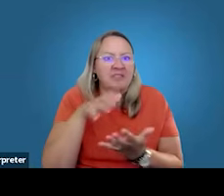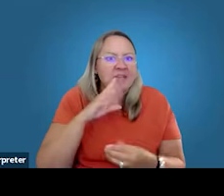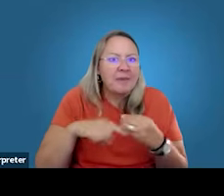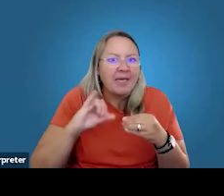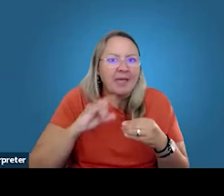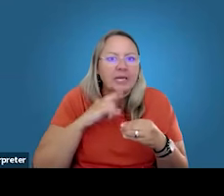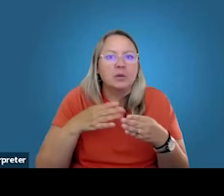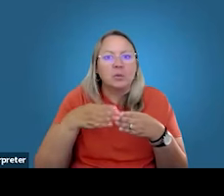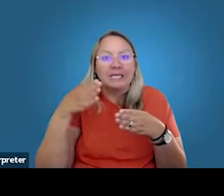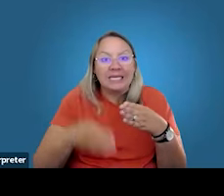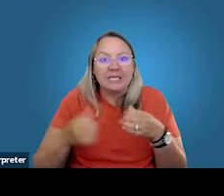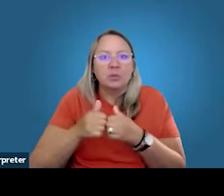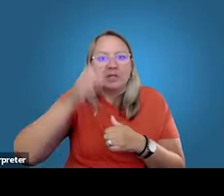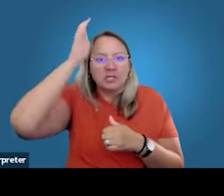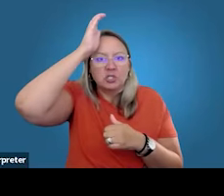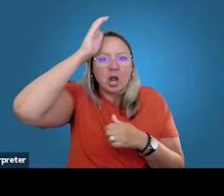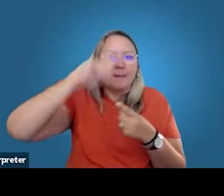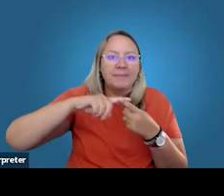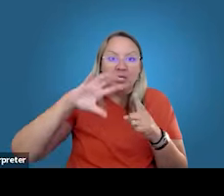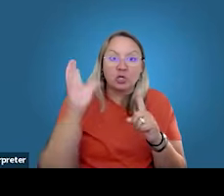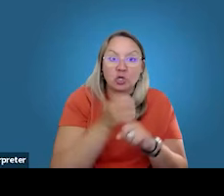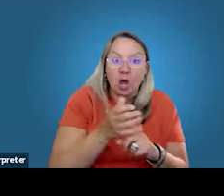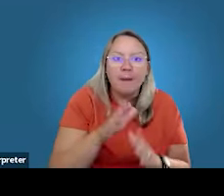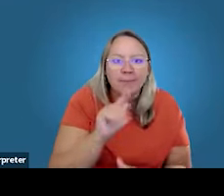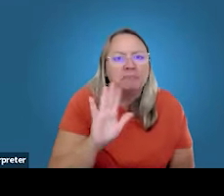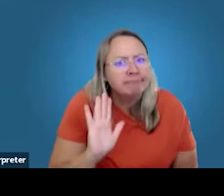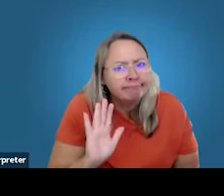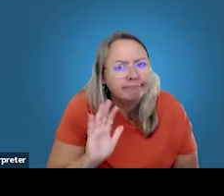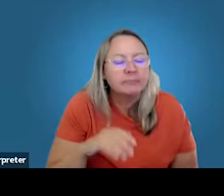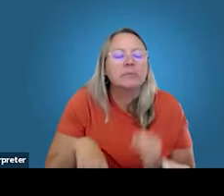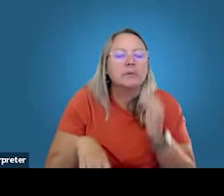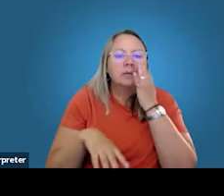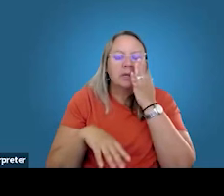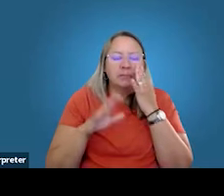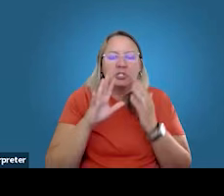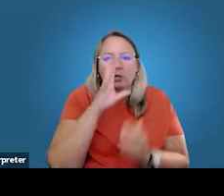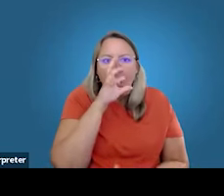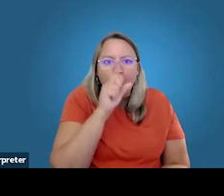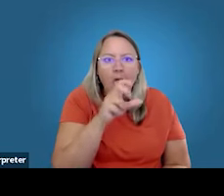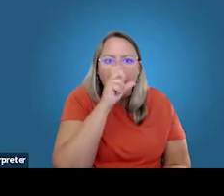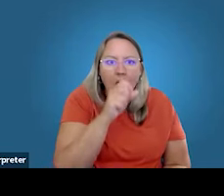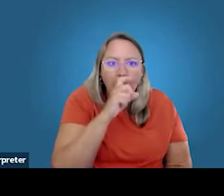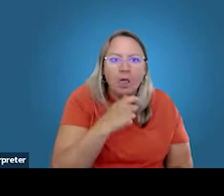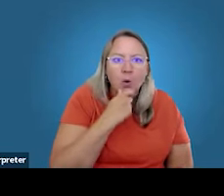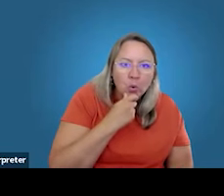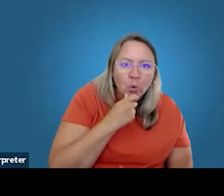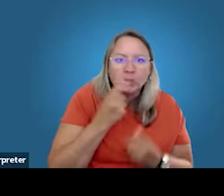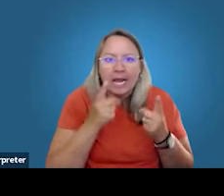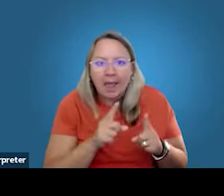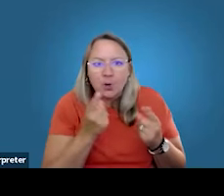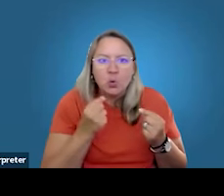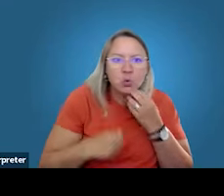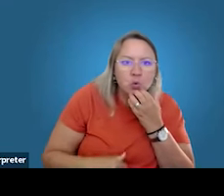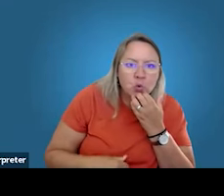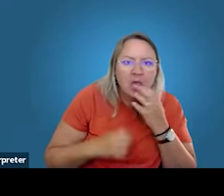that it's going to end with the shark being caught, and you'd be right. And they need to keep your interest in some way. So they have these clear chapters, these challenges